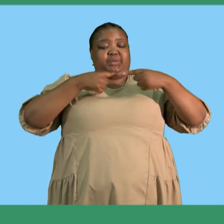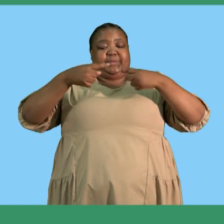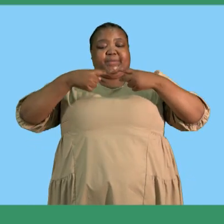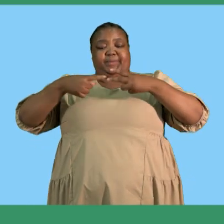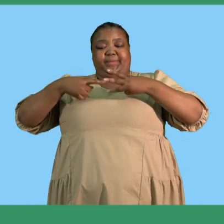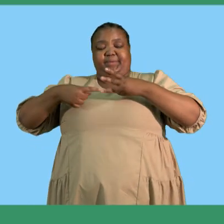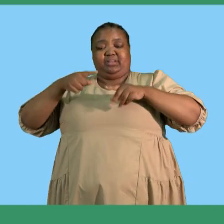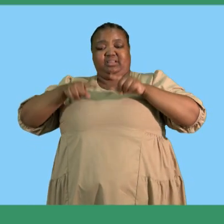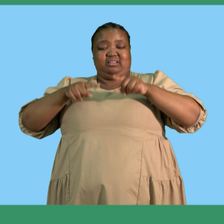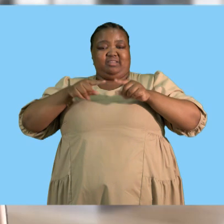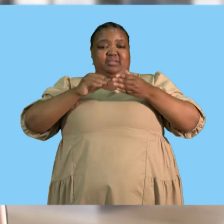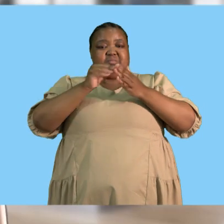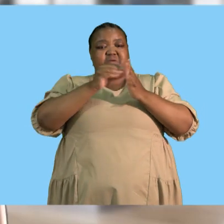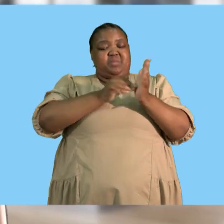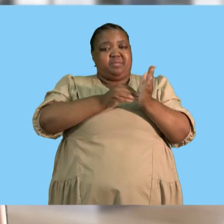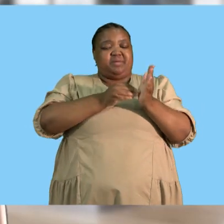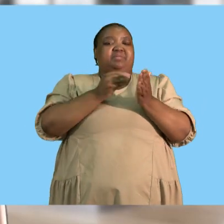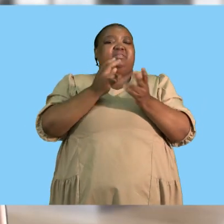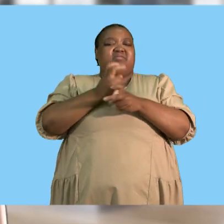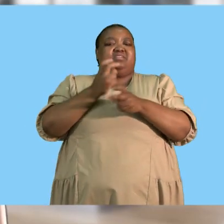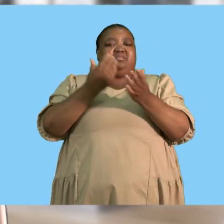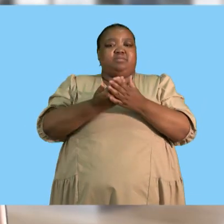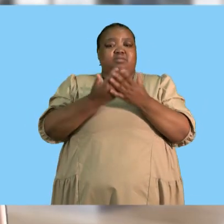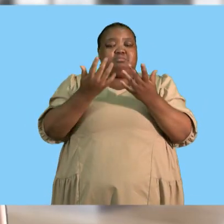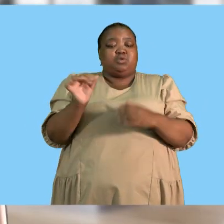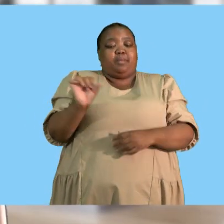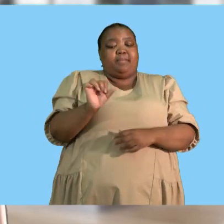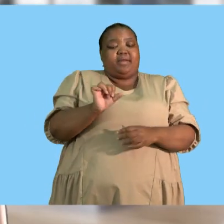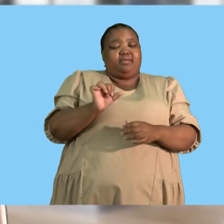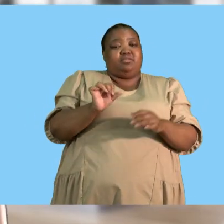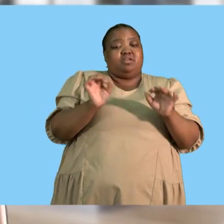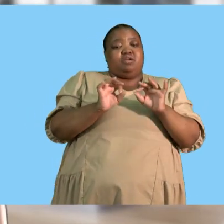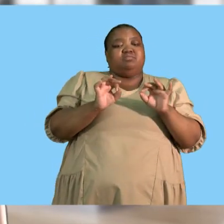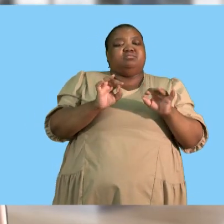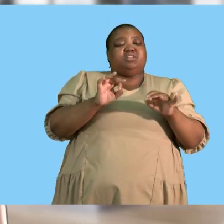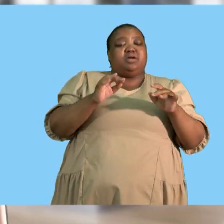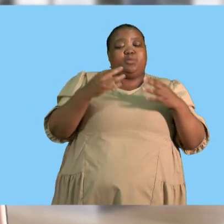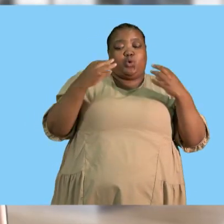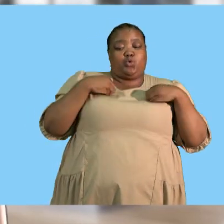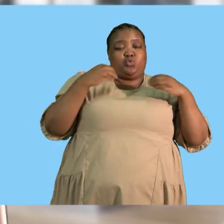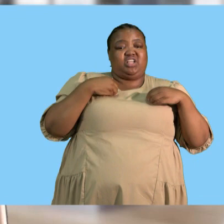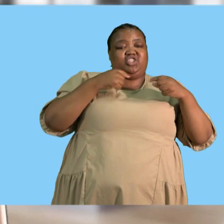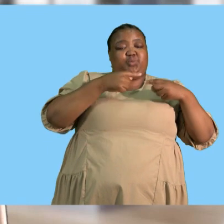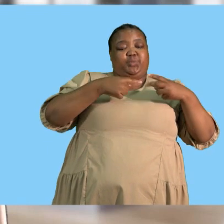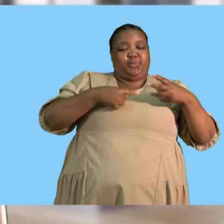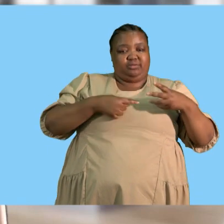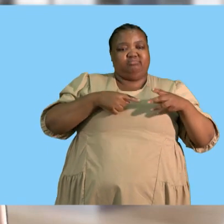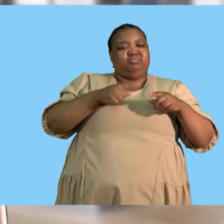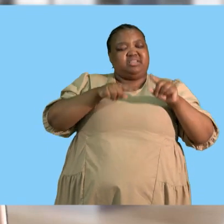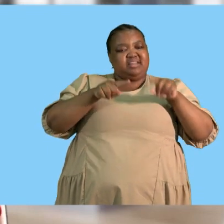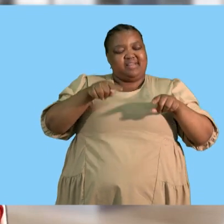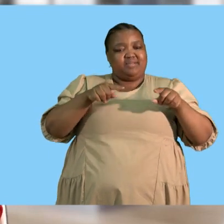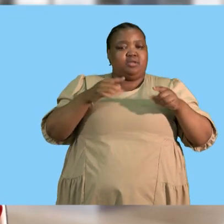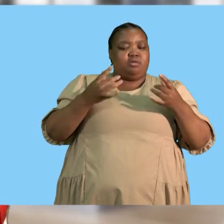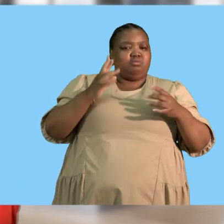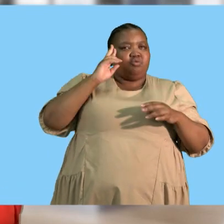of ownership. In order for you to remember well, you need to go back to your forms of ownership and